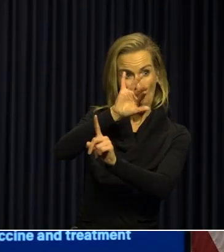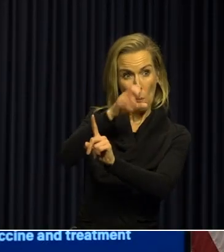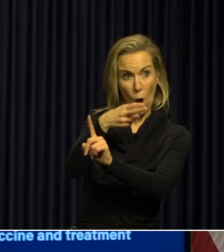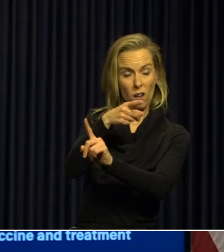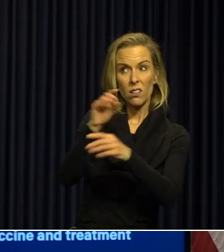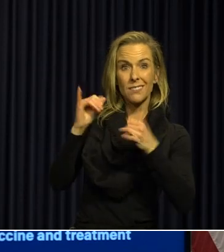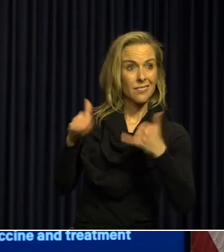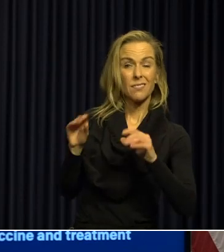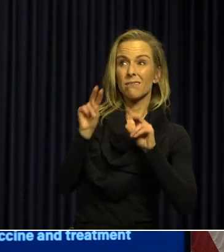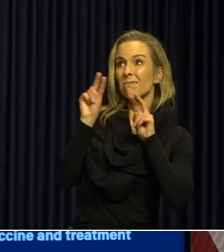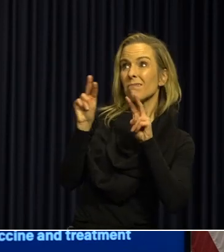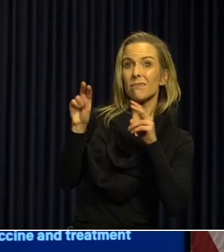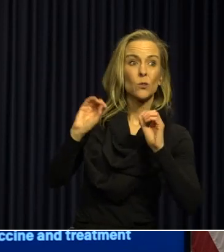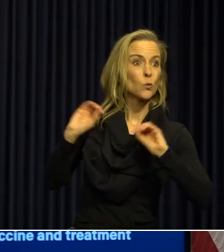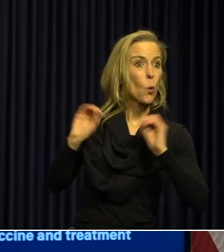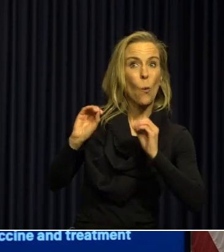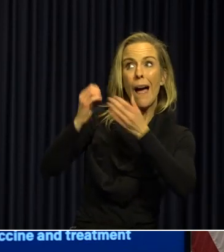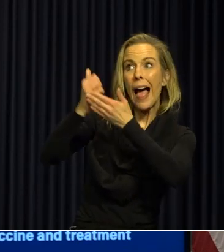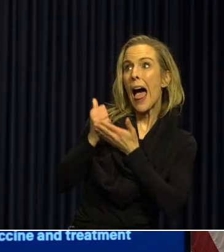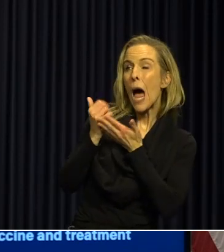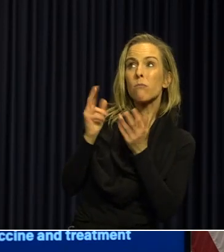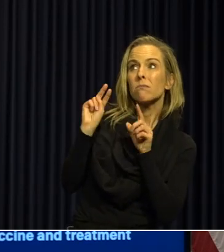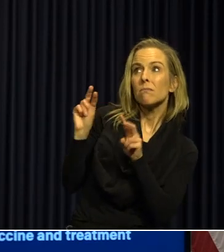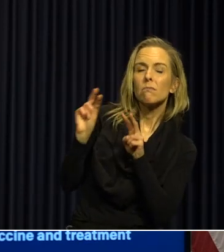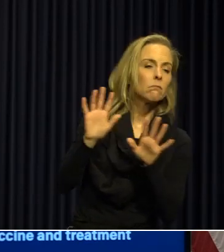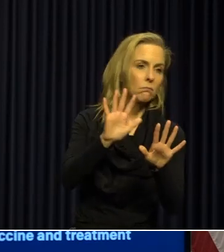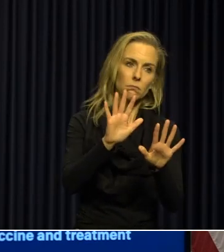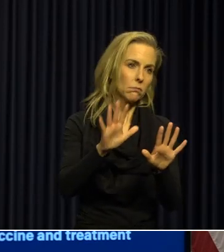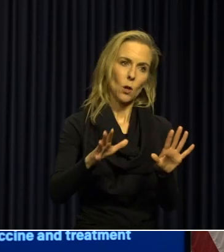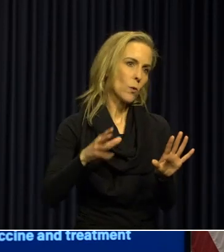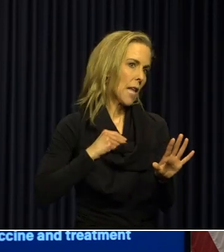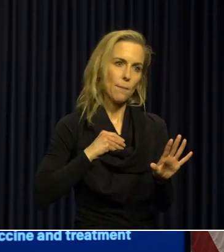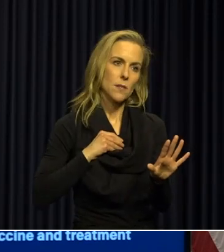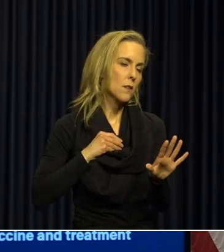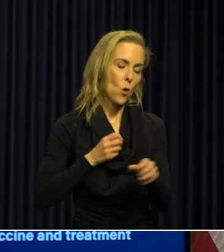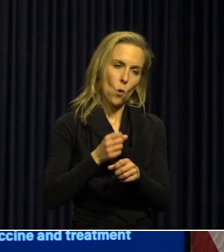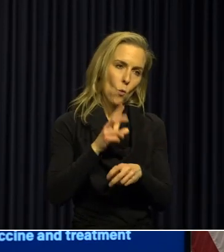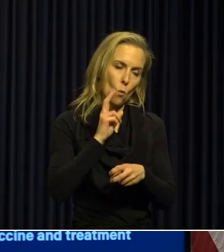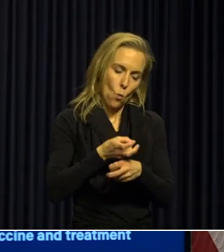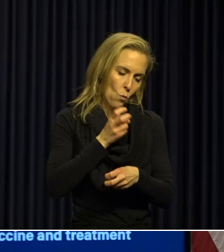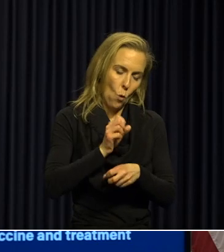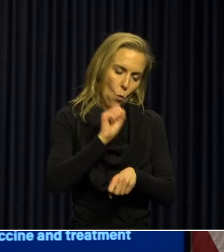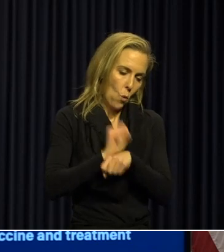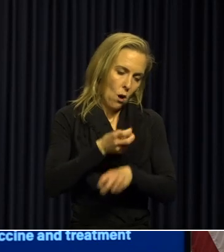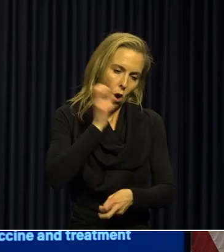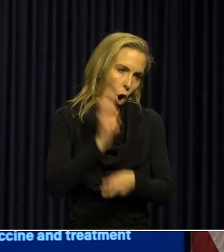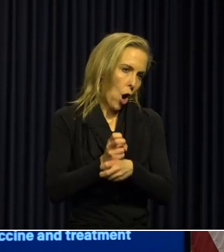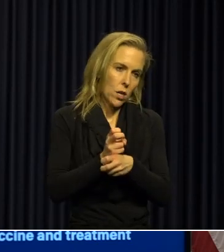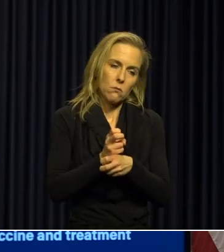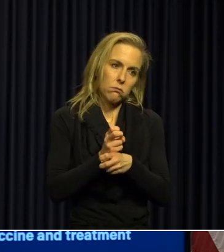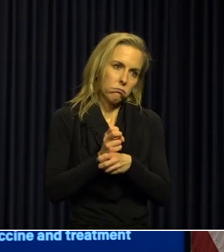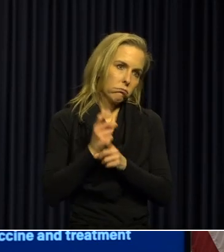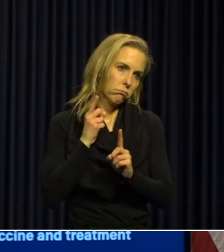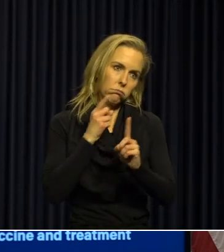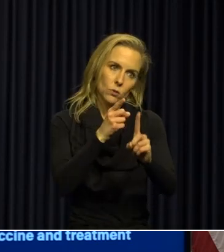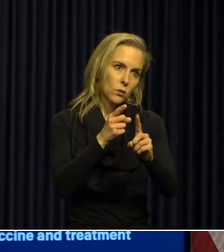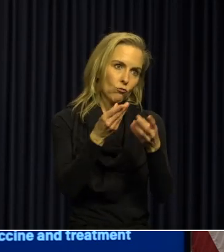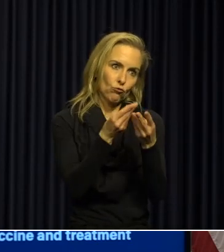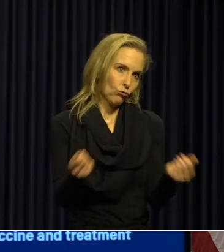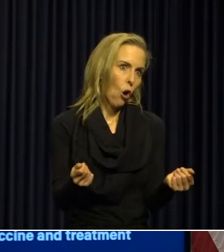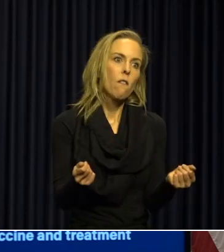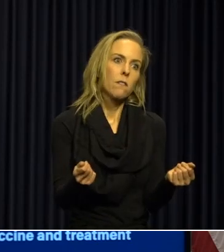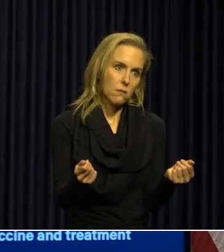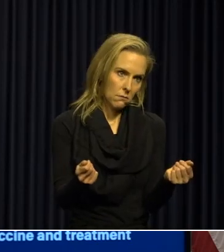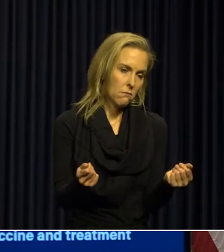is absolutely unacceptable. So we're going to be working really hard this week trying to resolve all of those. You're going to see